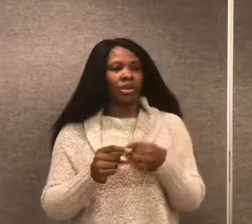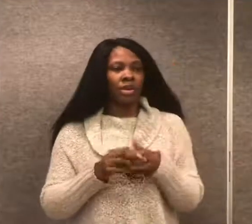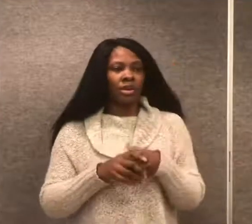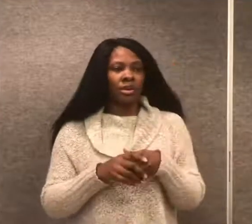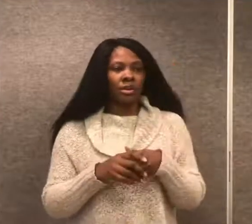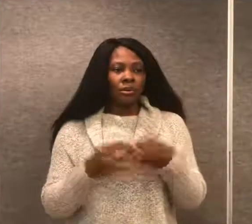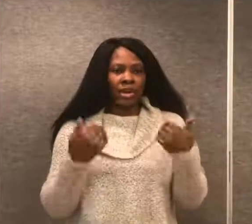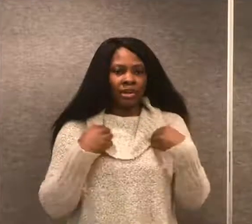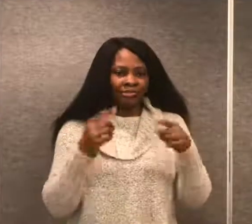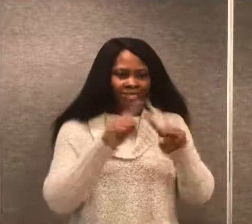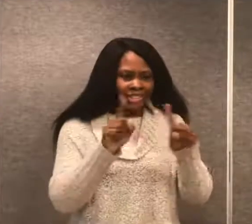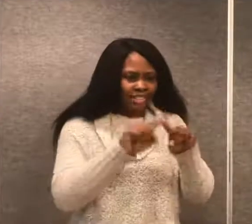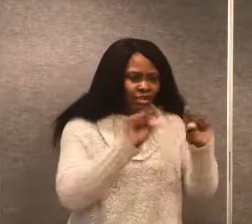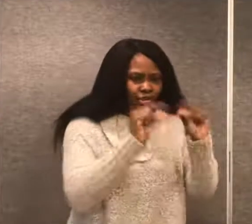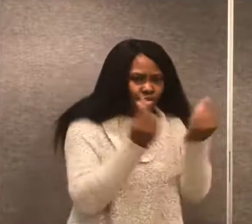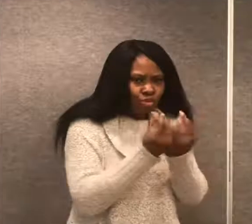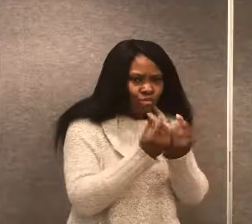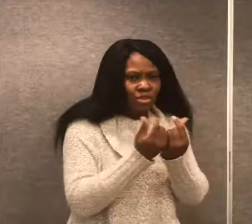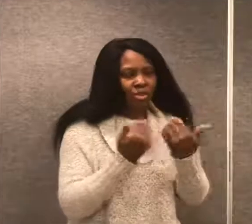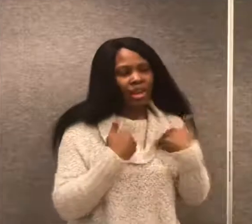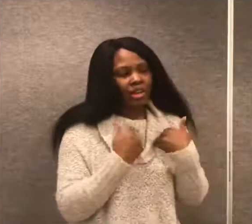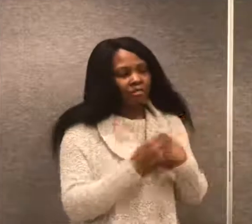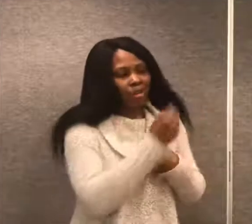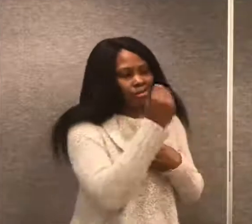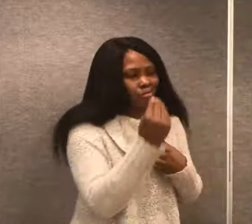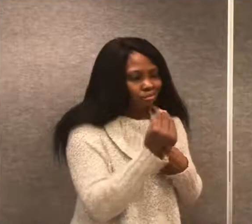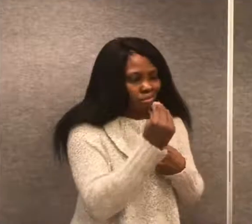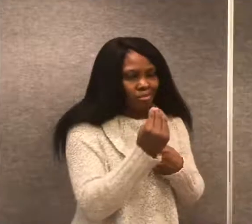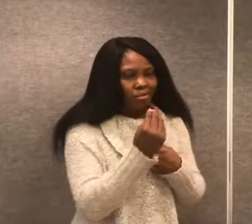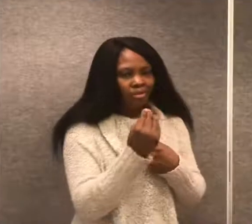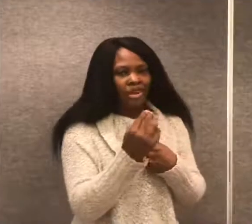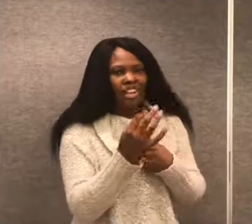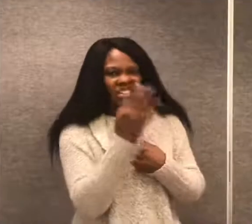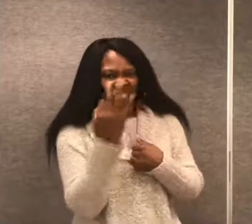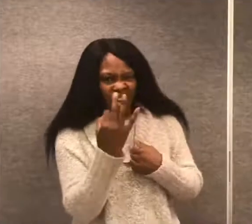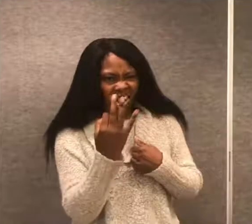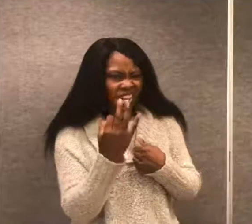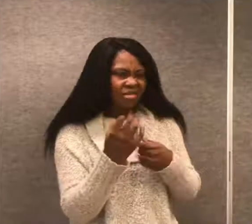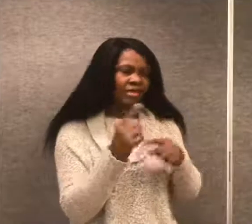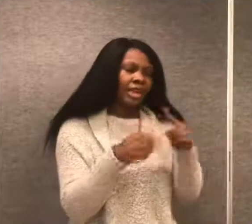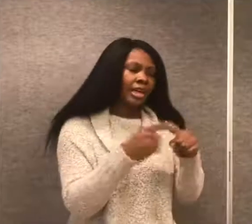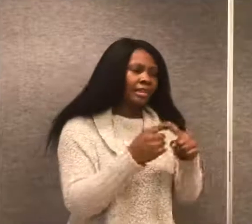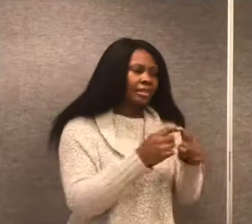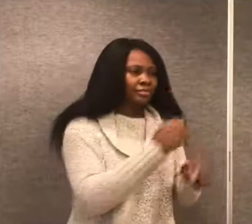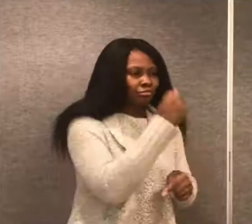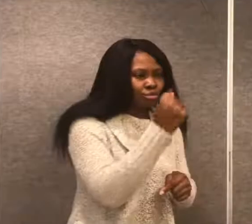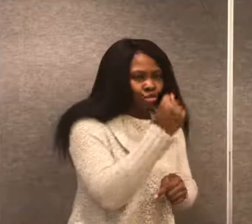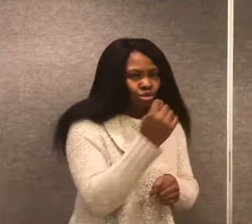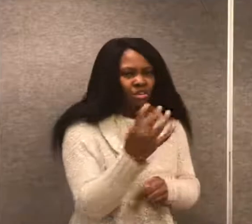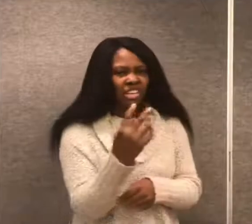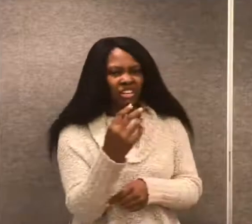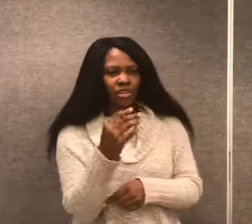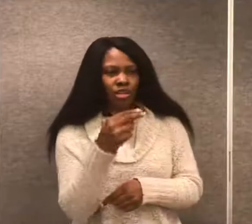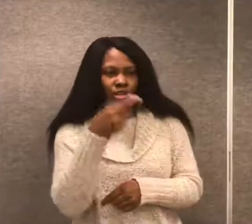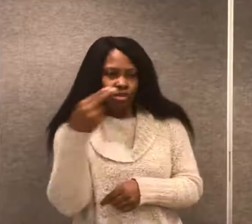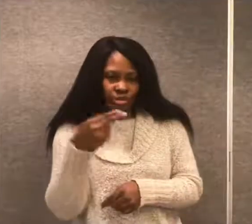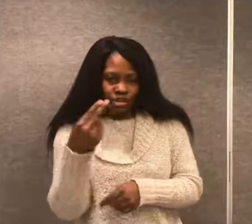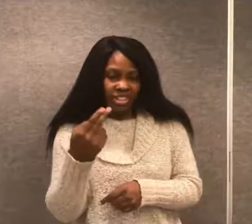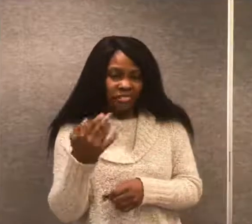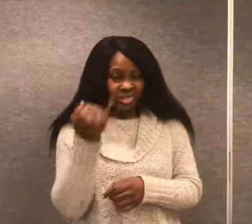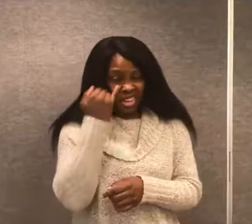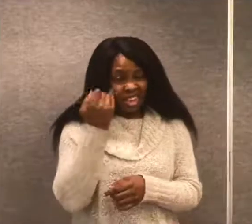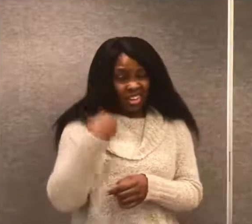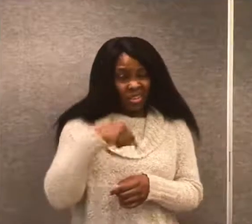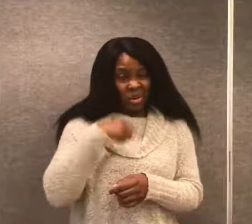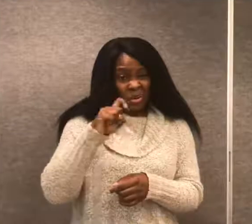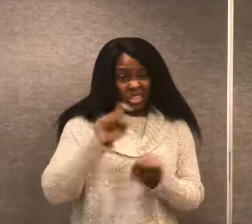and Tuesday cohort and then a Thursday, Friday cohort, which is easier for contact tracing. Right. So that's the intent. And if we have to go another direction based upon health concerns